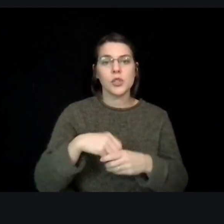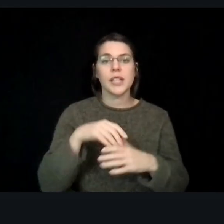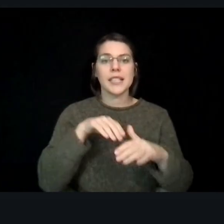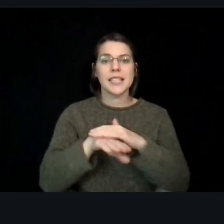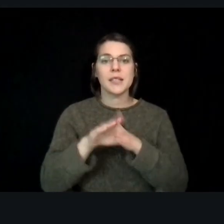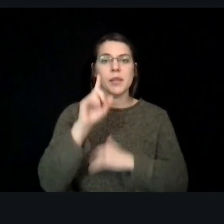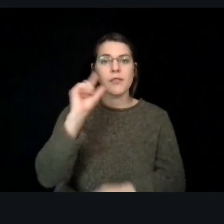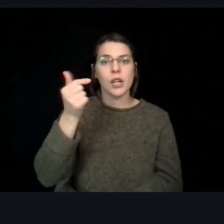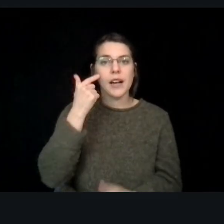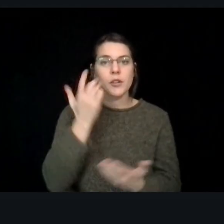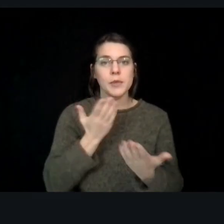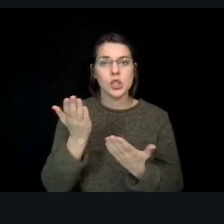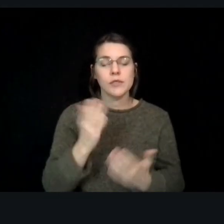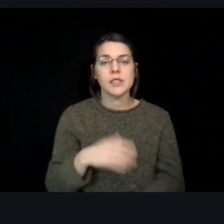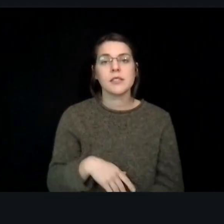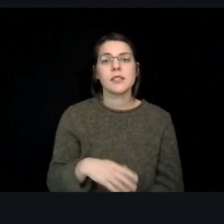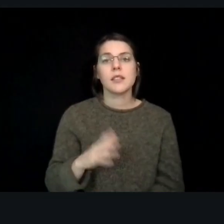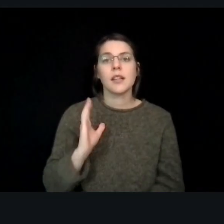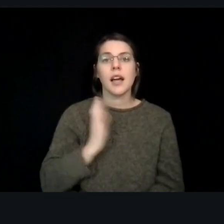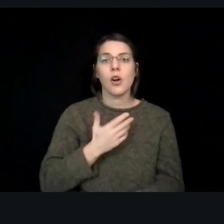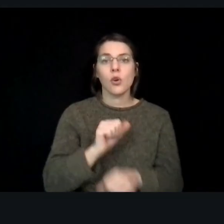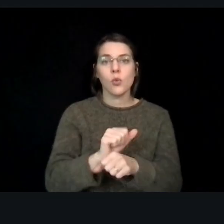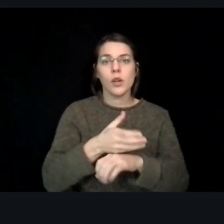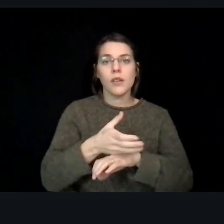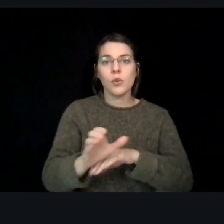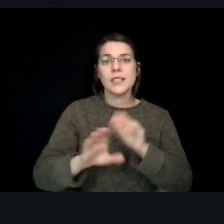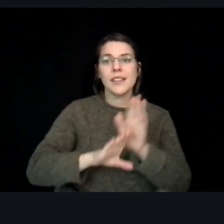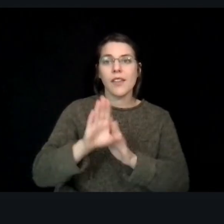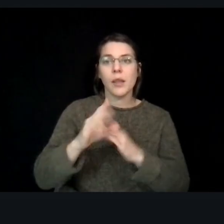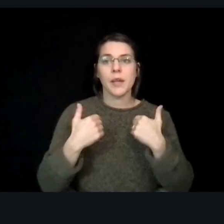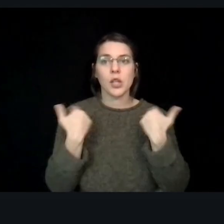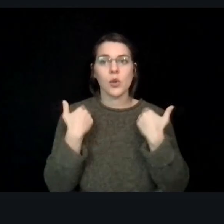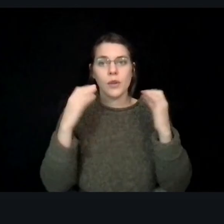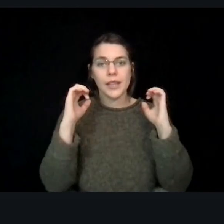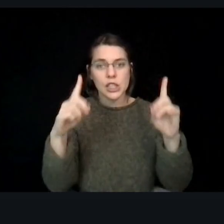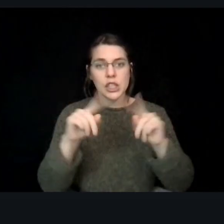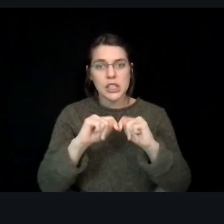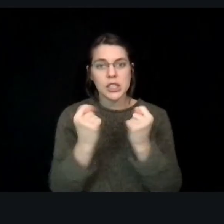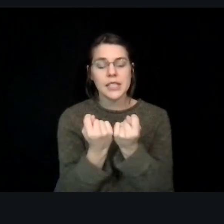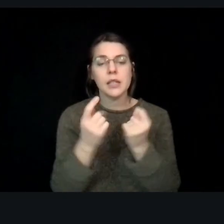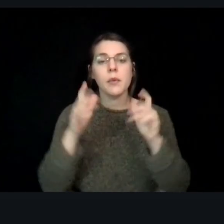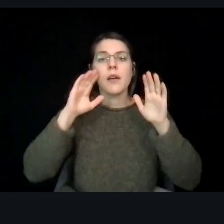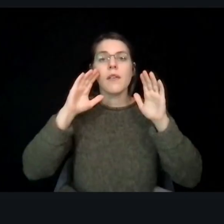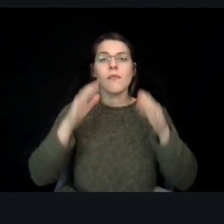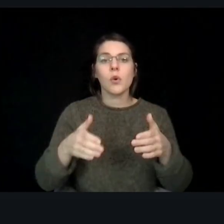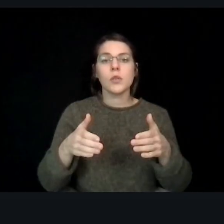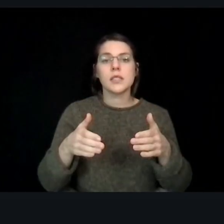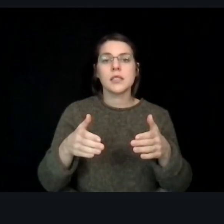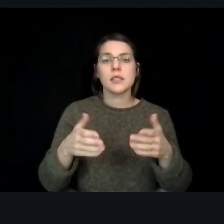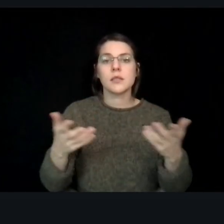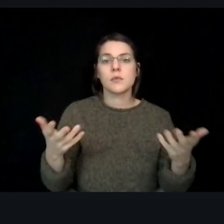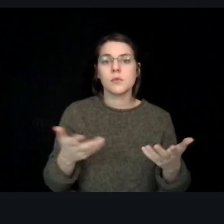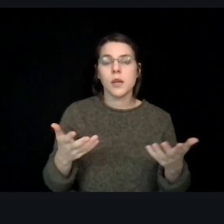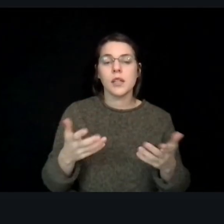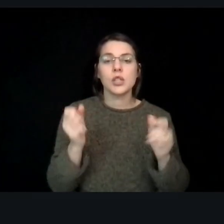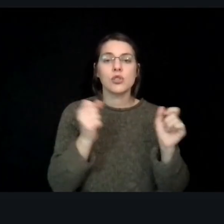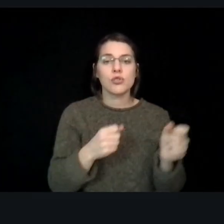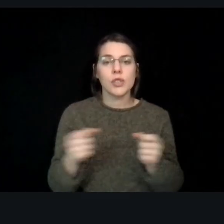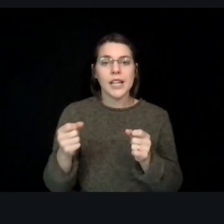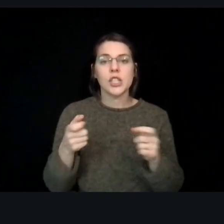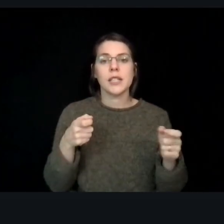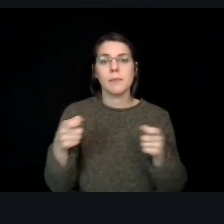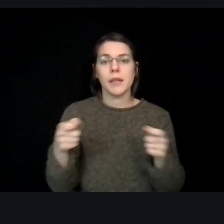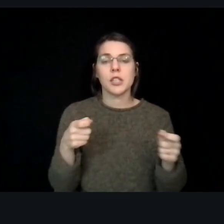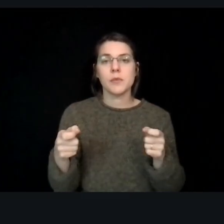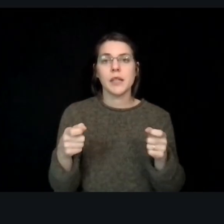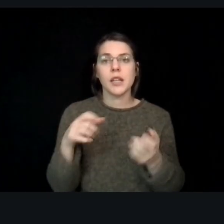Our workforce development, youth and education team focuses on the strategy and management of the